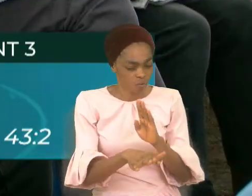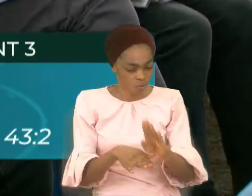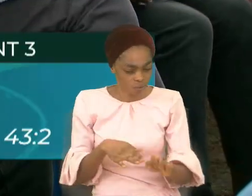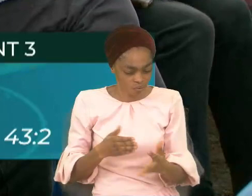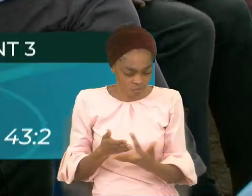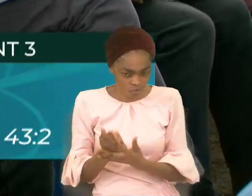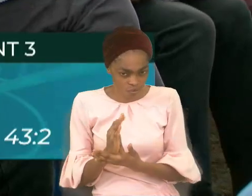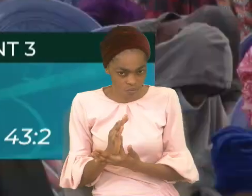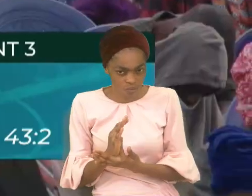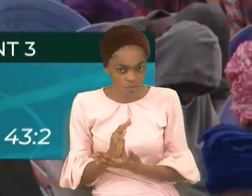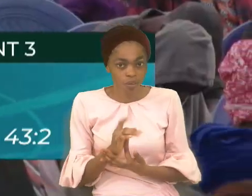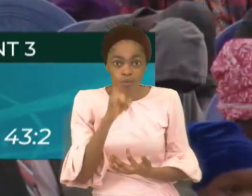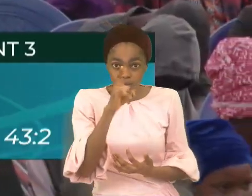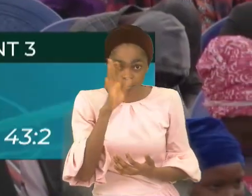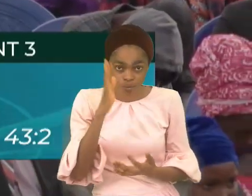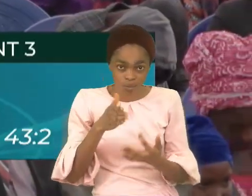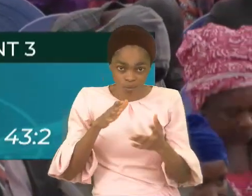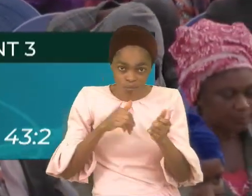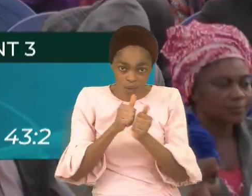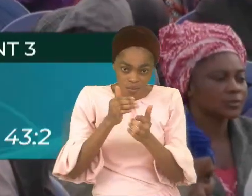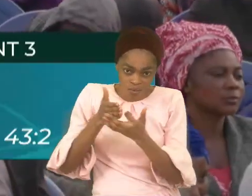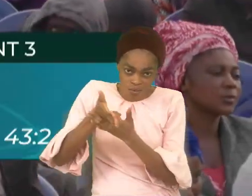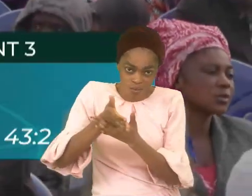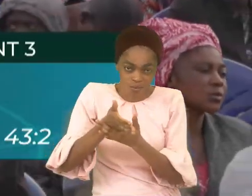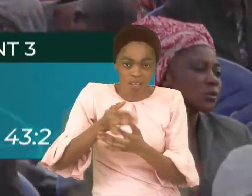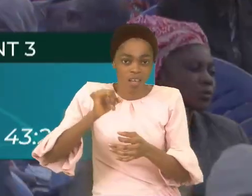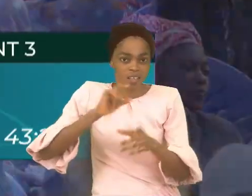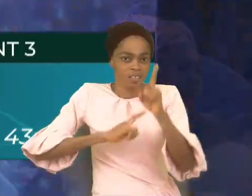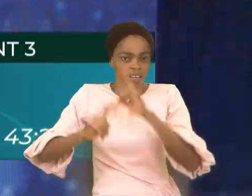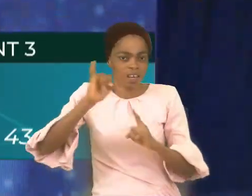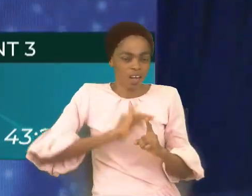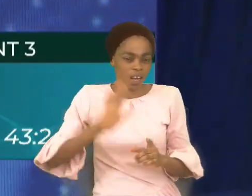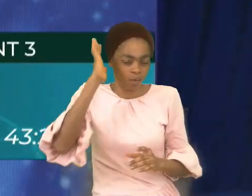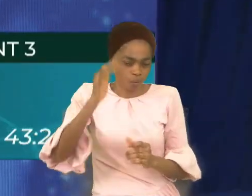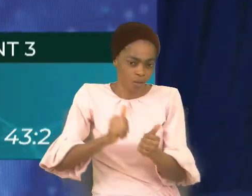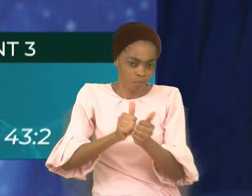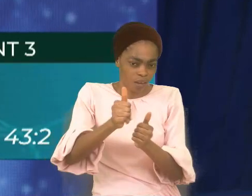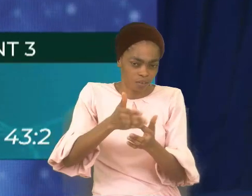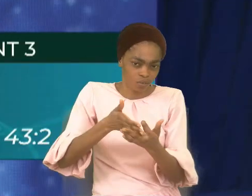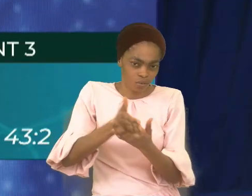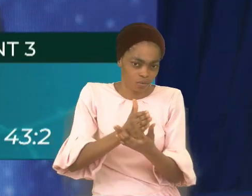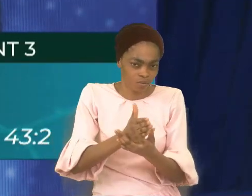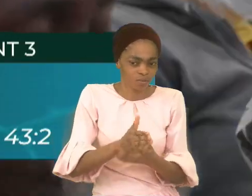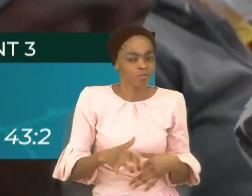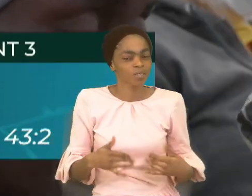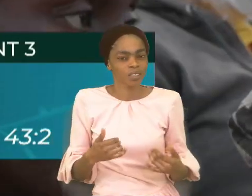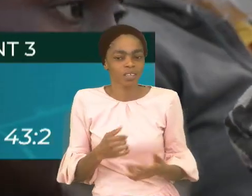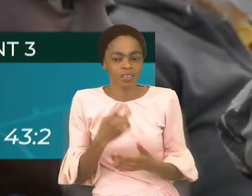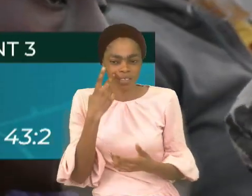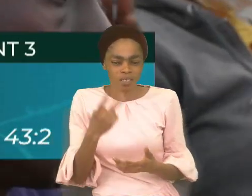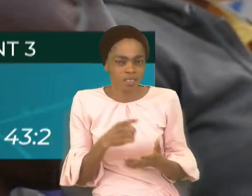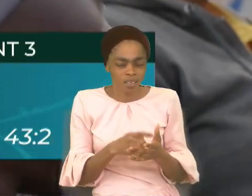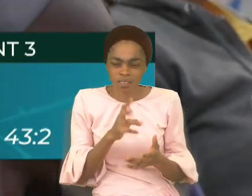will pass through. Look at that ocean. Look at that Red Sea. We will pass through the Red Sea. Look at